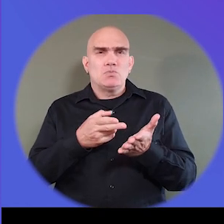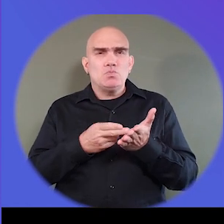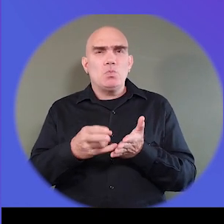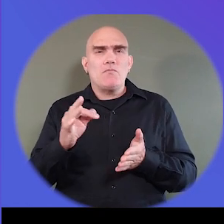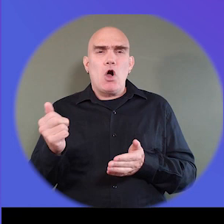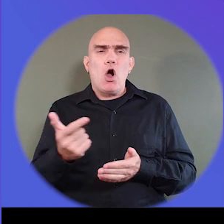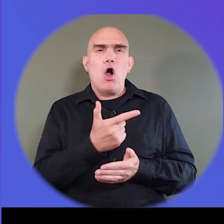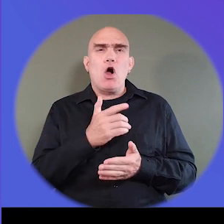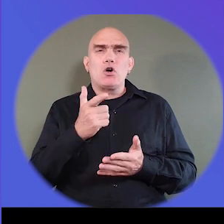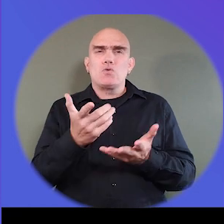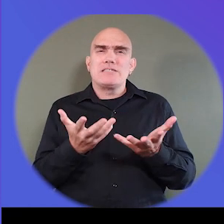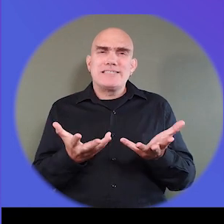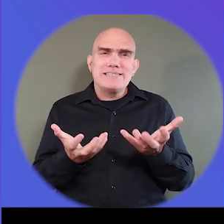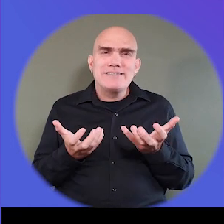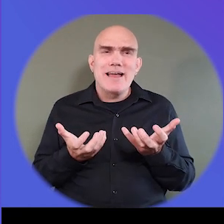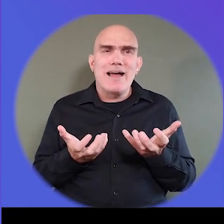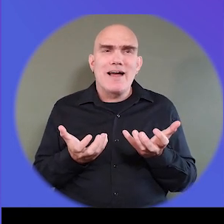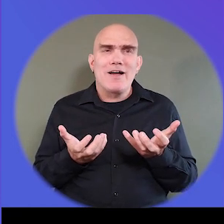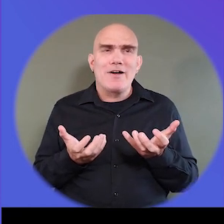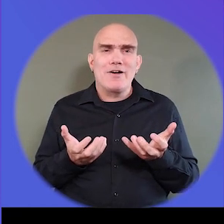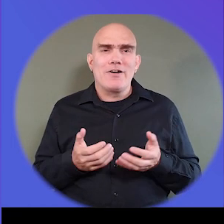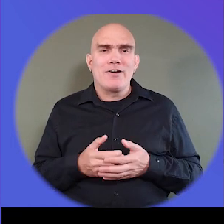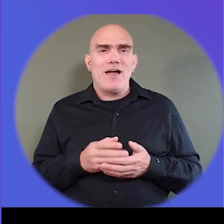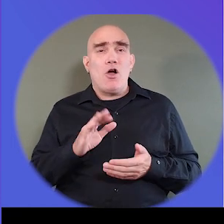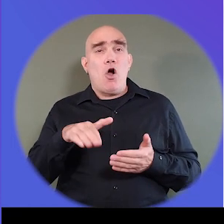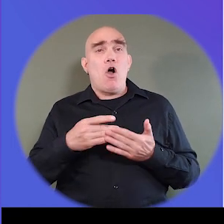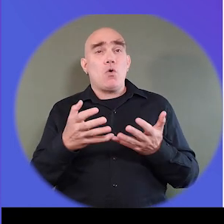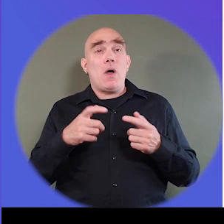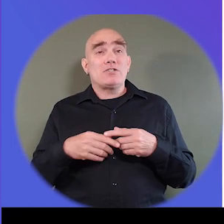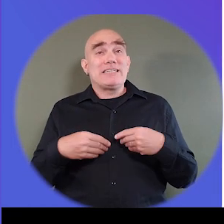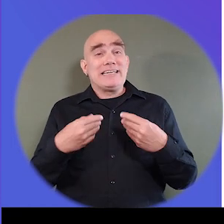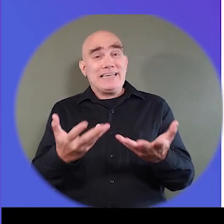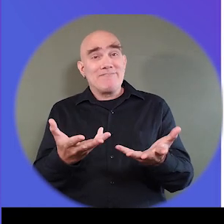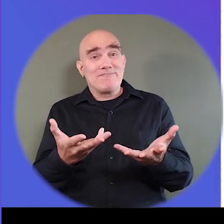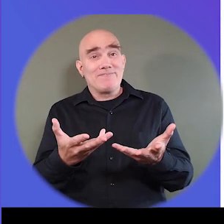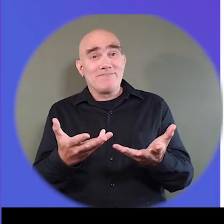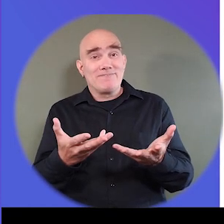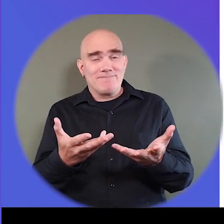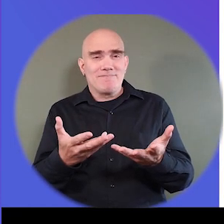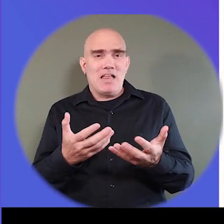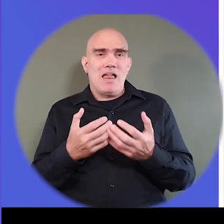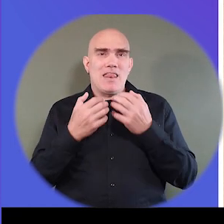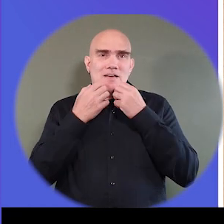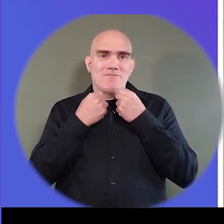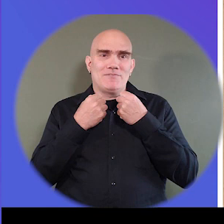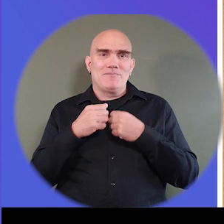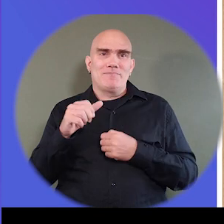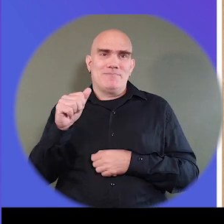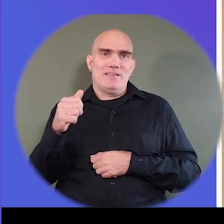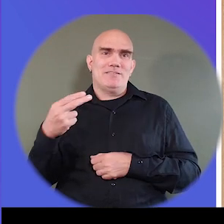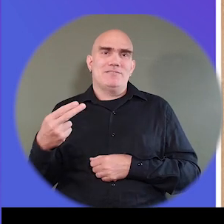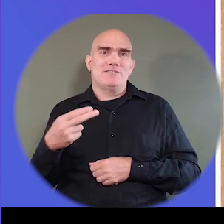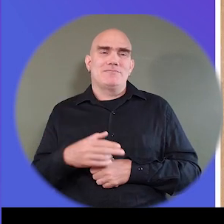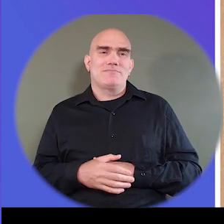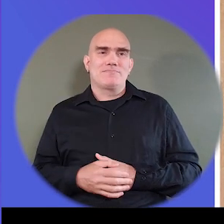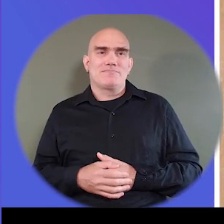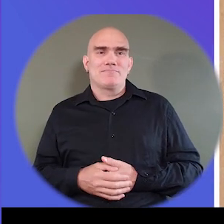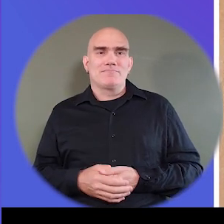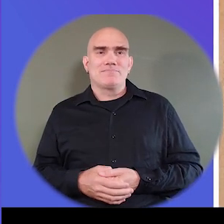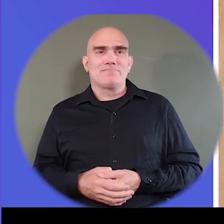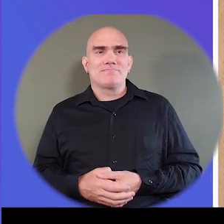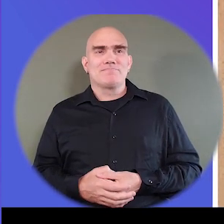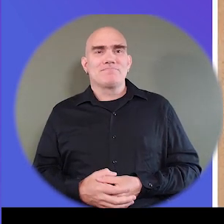truly of all you desire and all you want to give. Love,